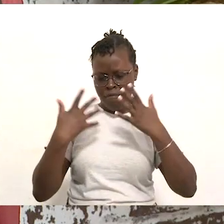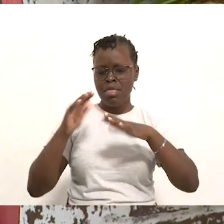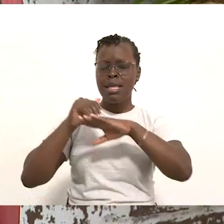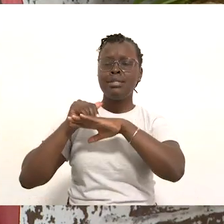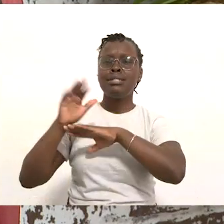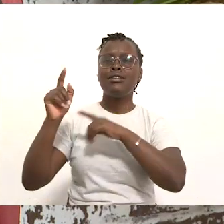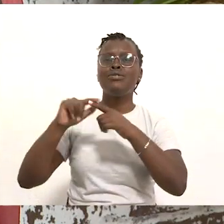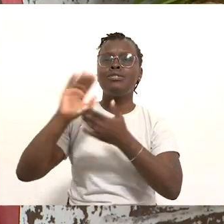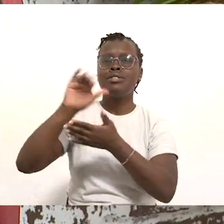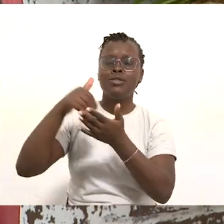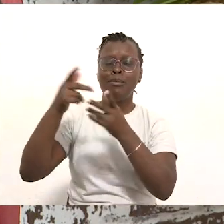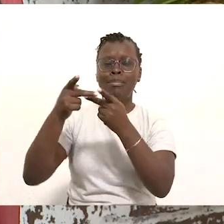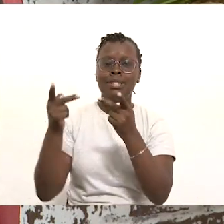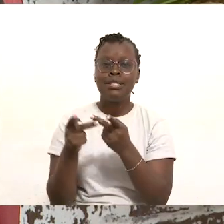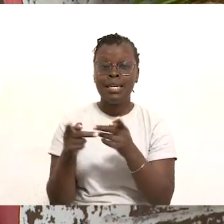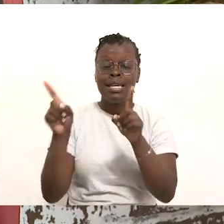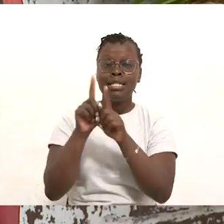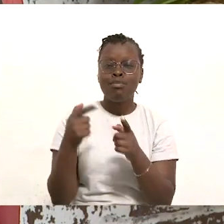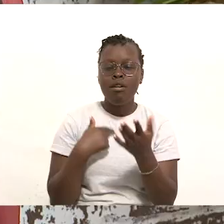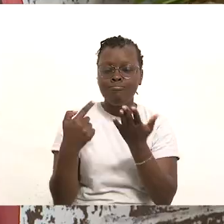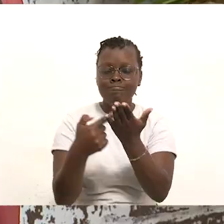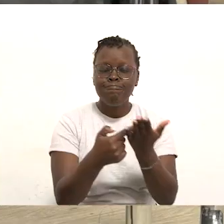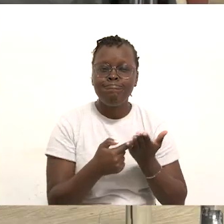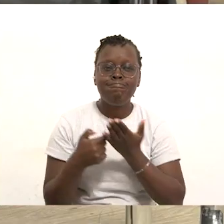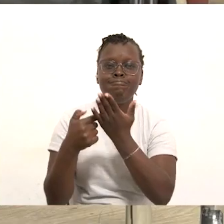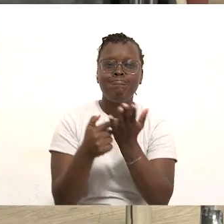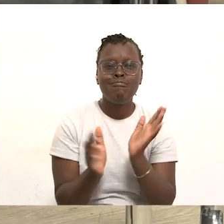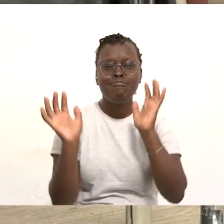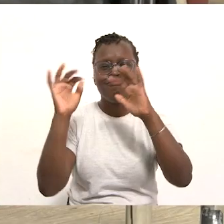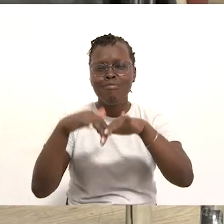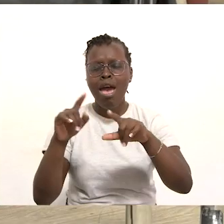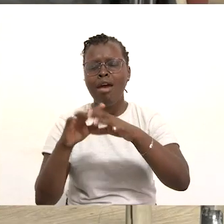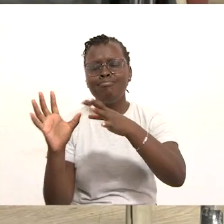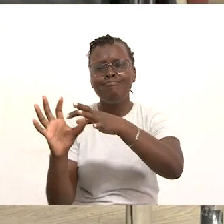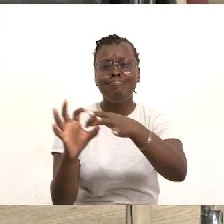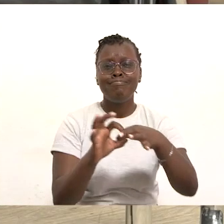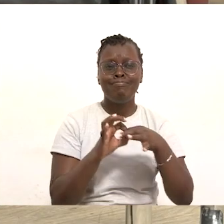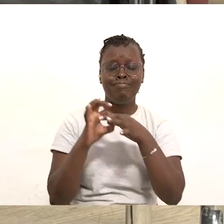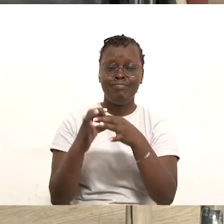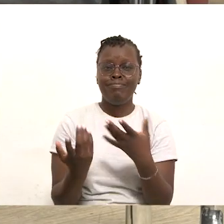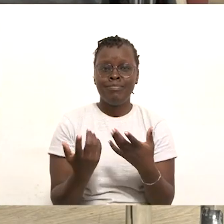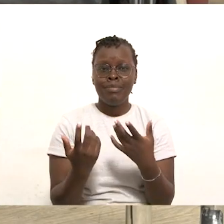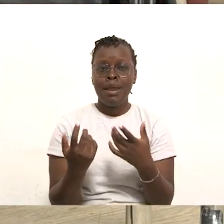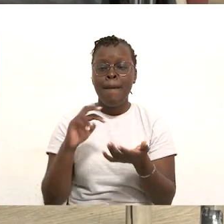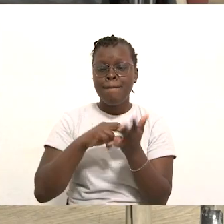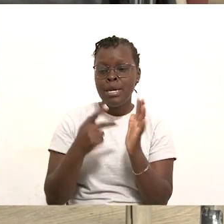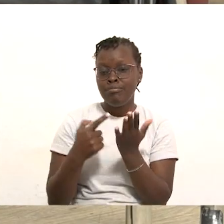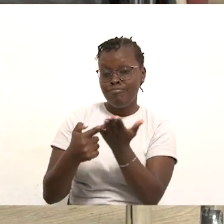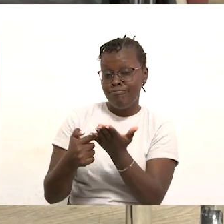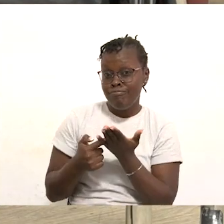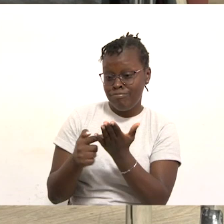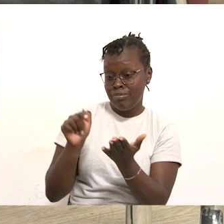And then also there is discussion forums and the collaboration tools. When we talk of discussion forums,